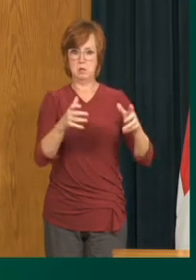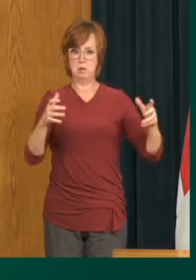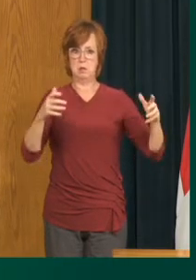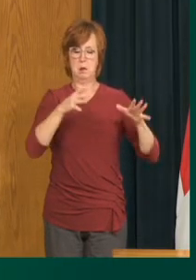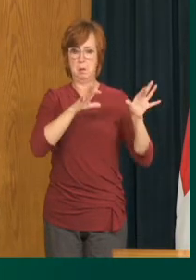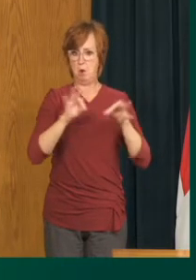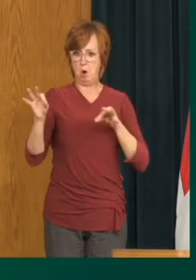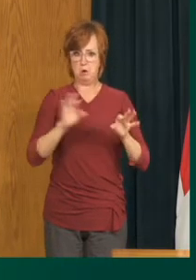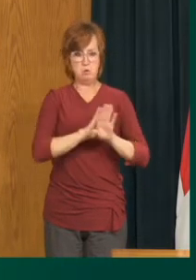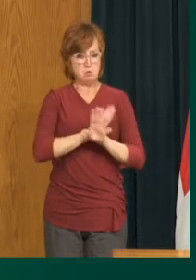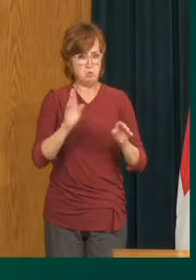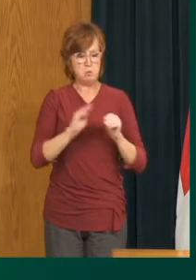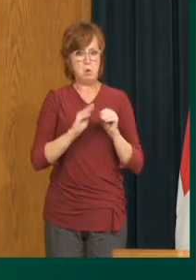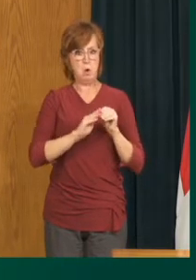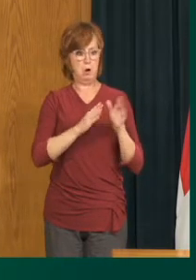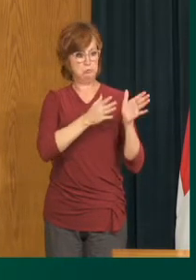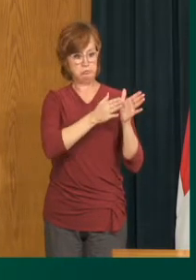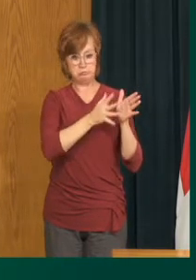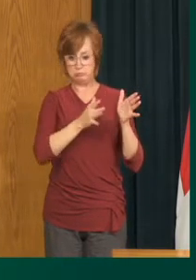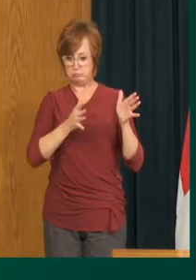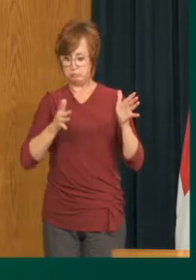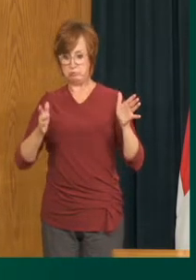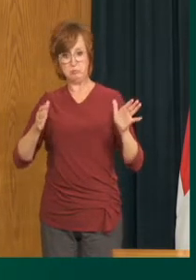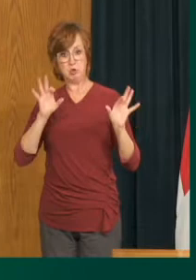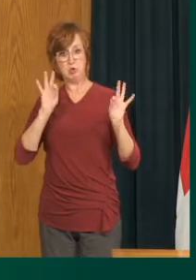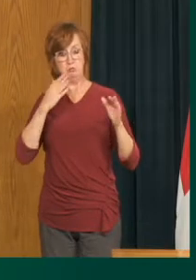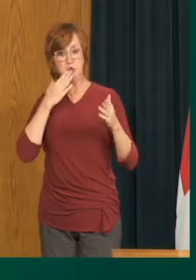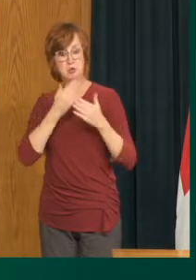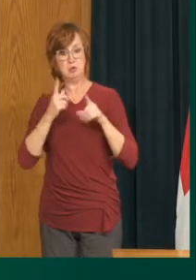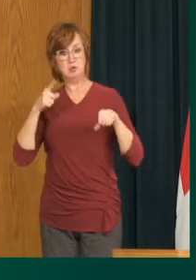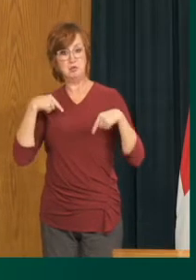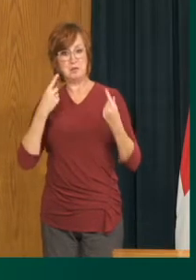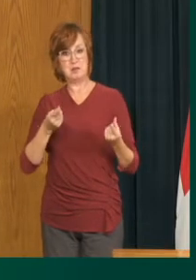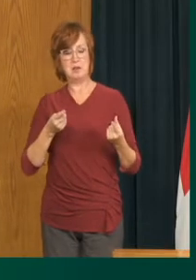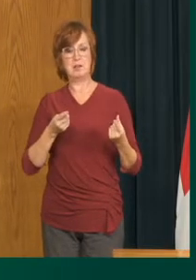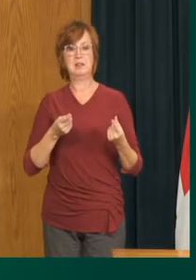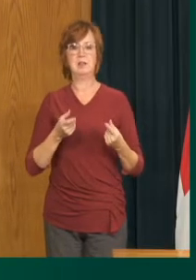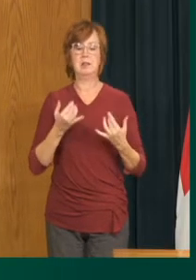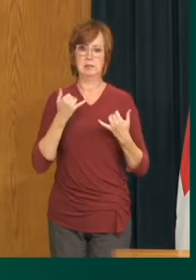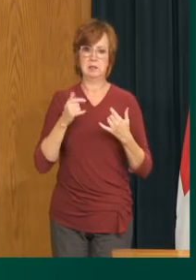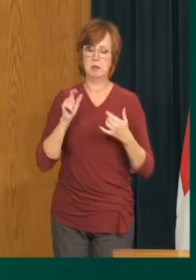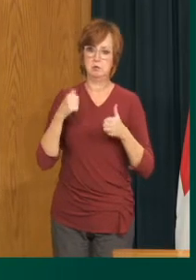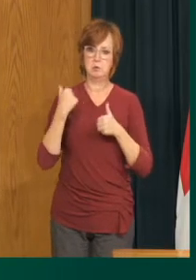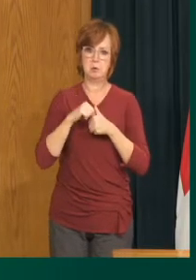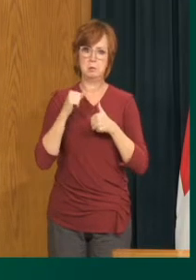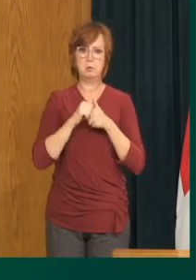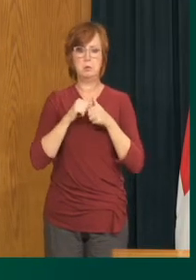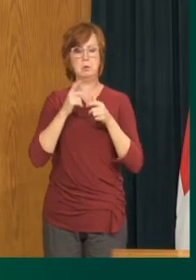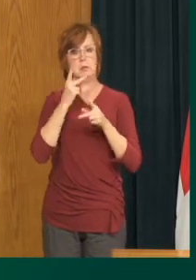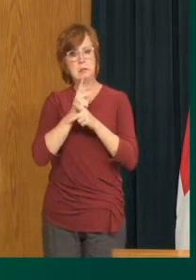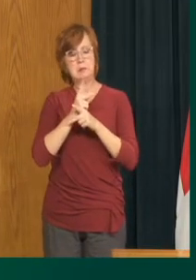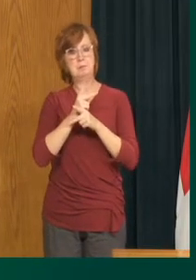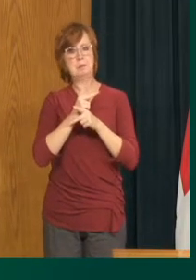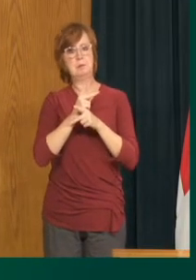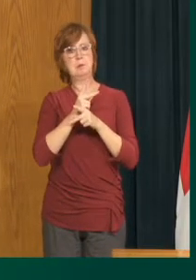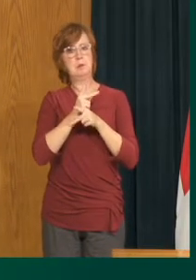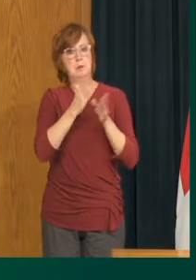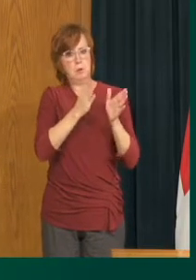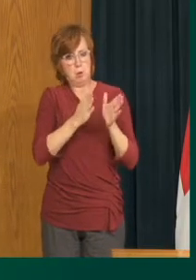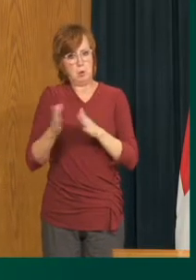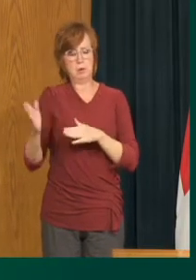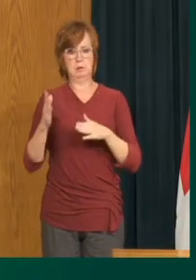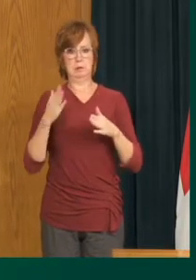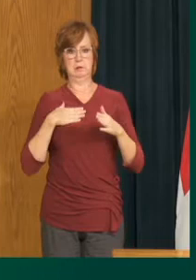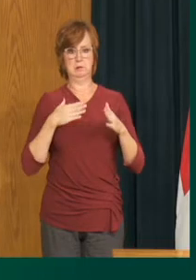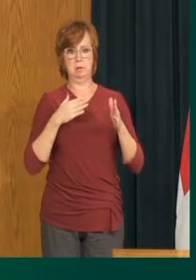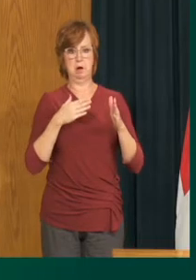and organize events in a safe manner. Having said that, we've also seen that other sectors of the